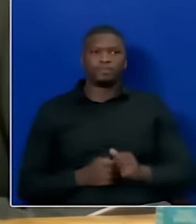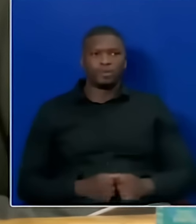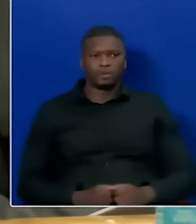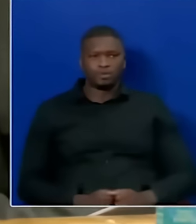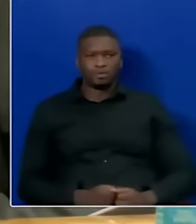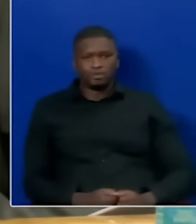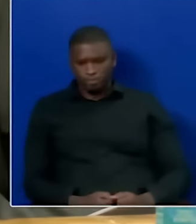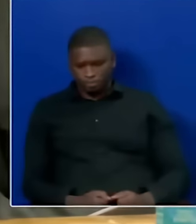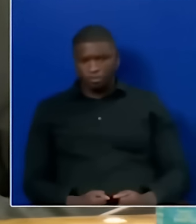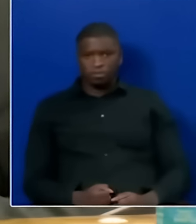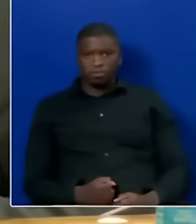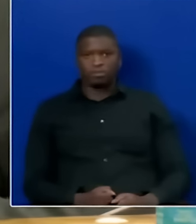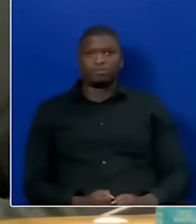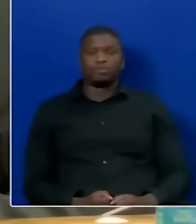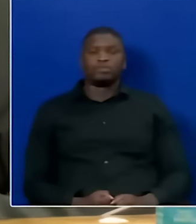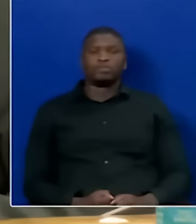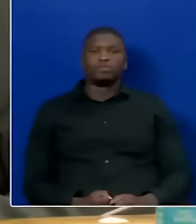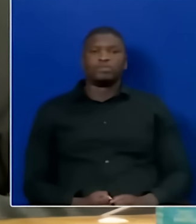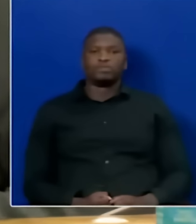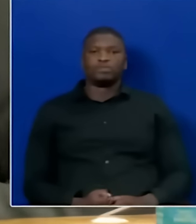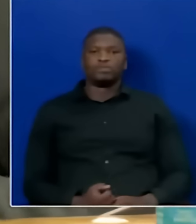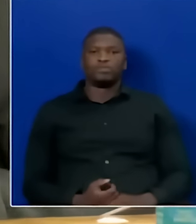And if we